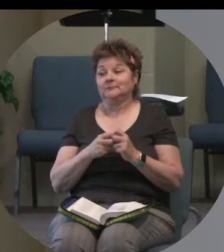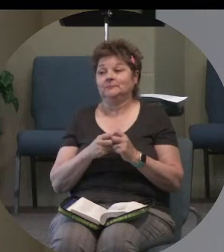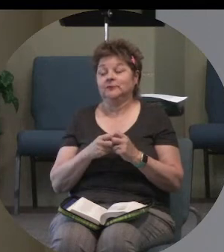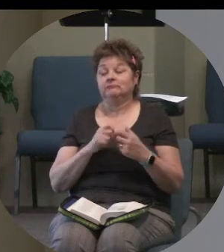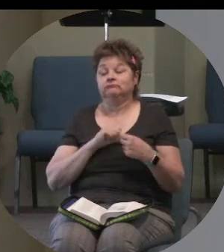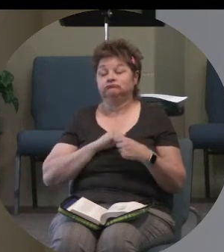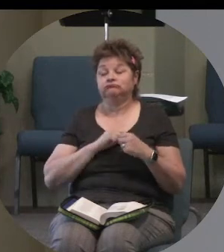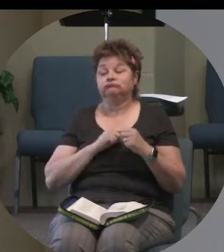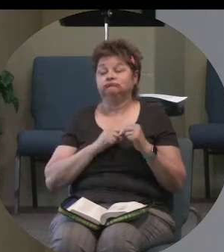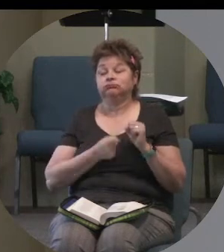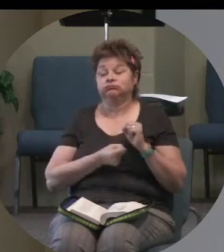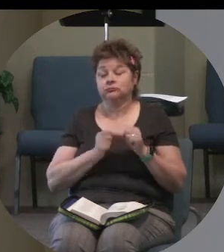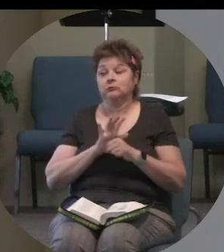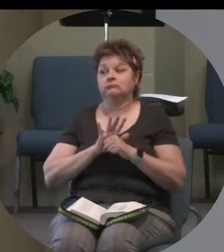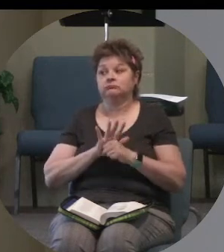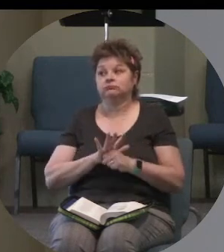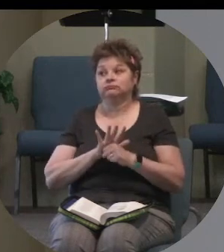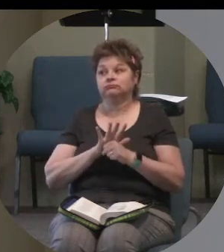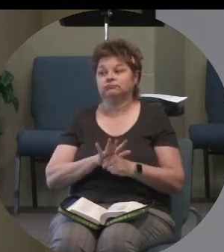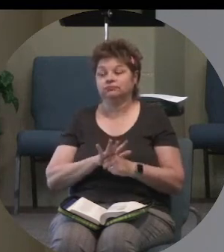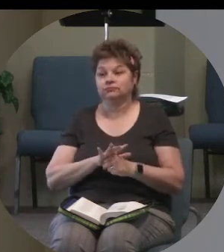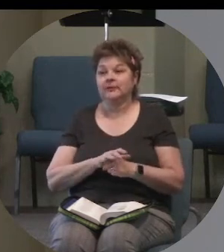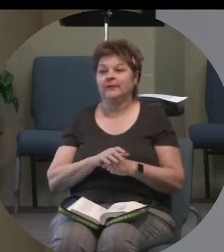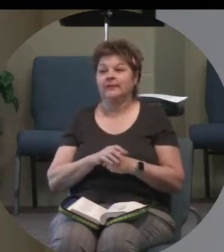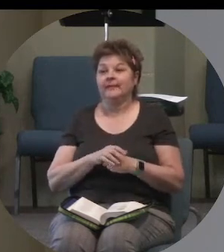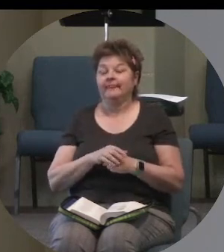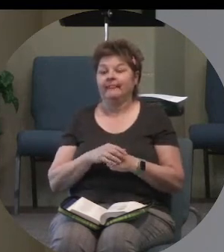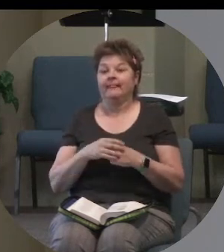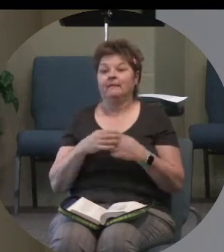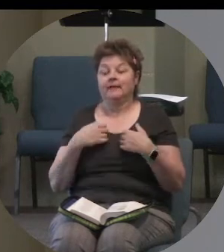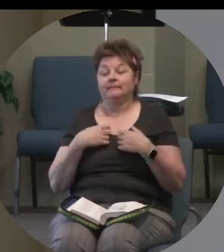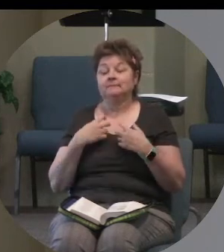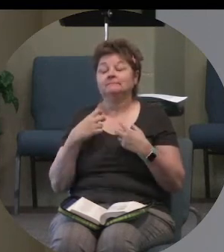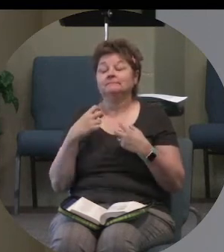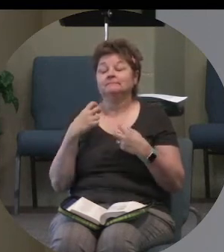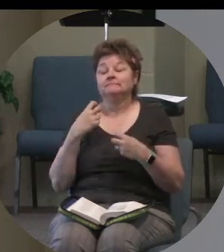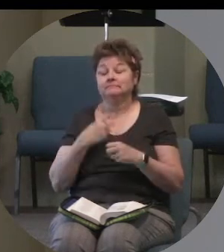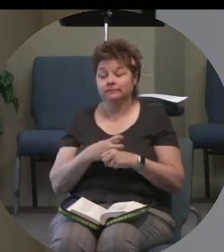We're faced with pressure. We're faced with difficulty.